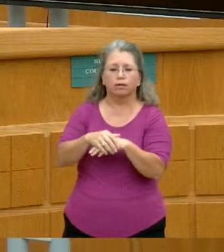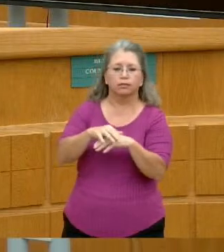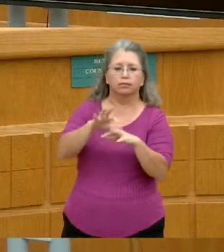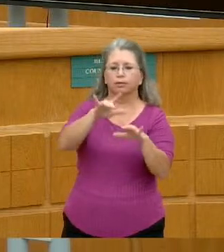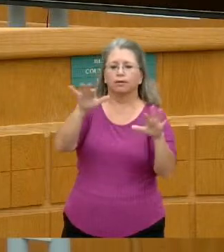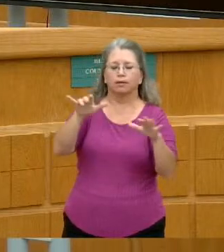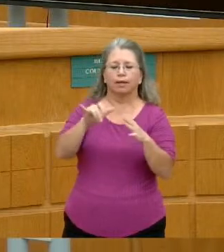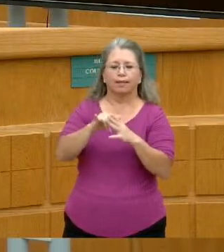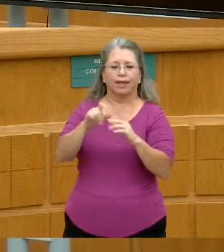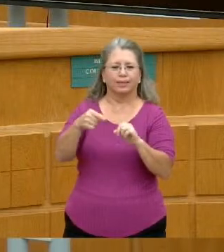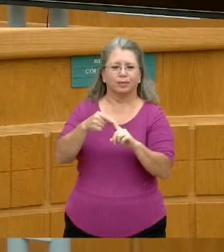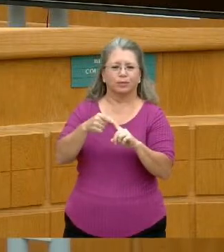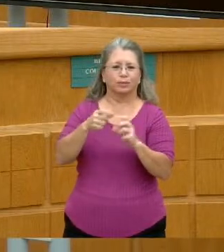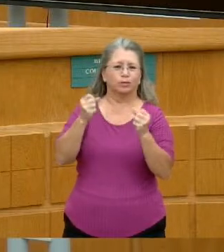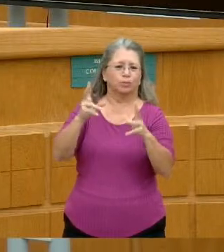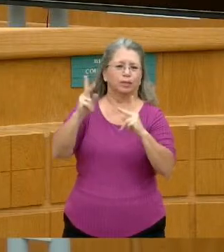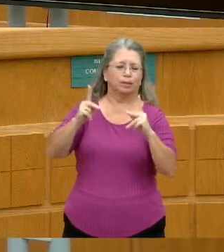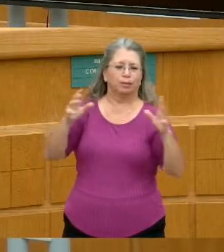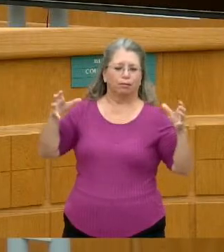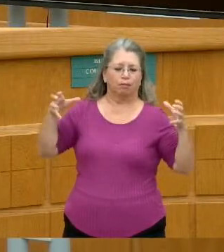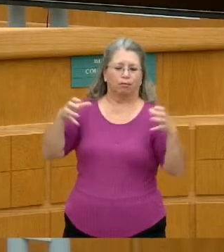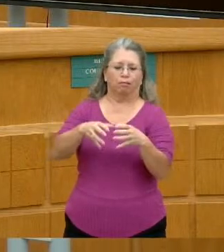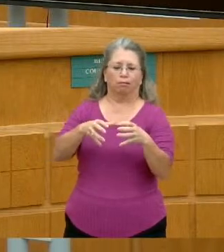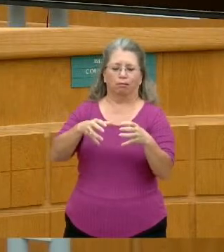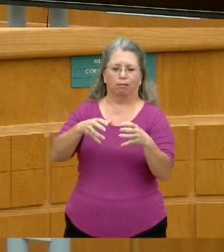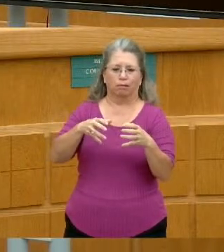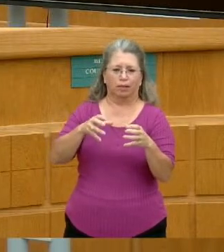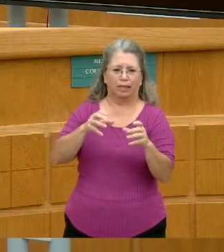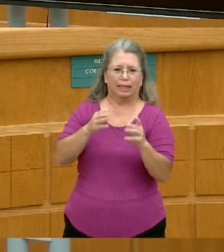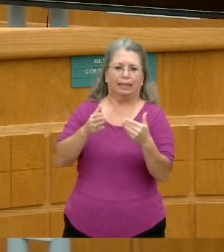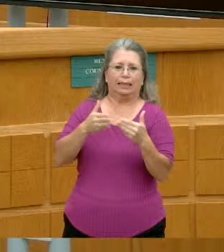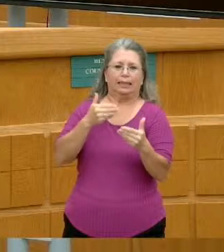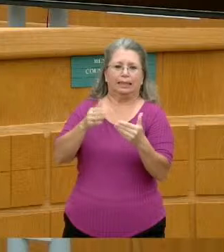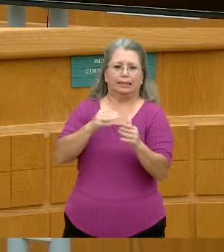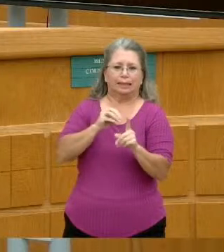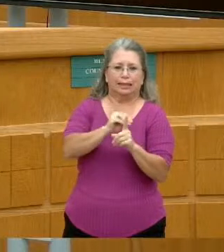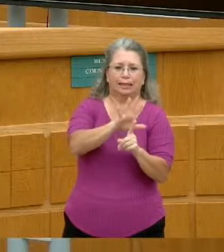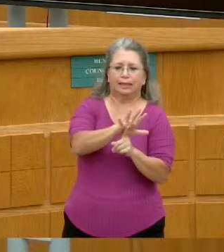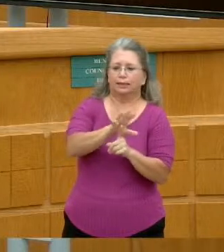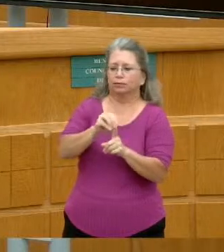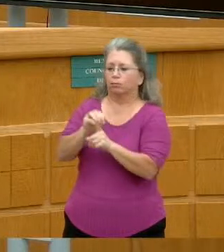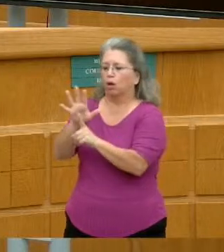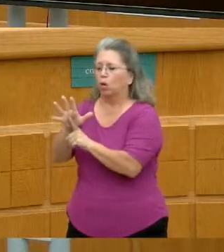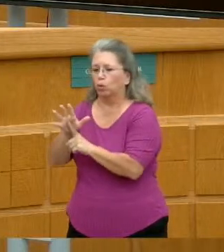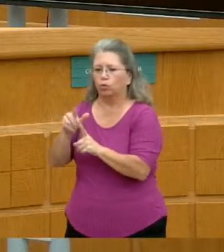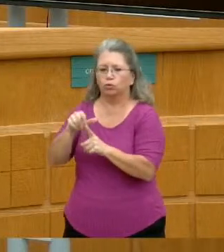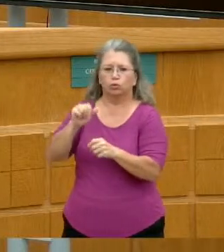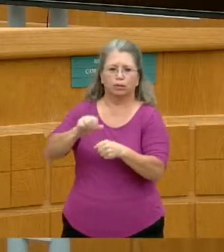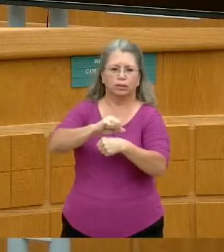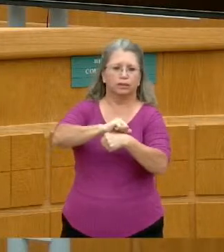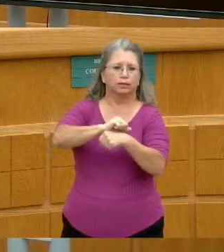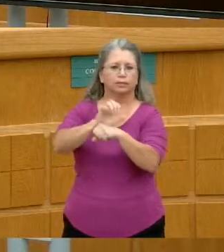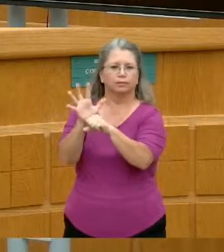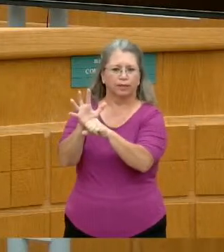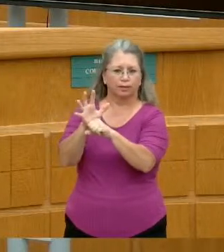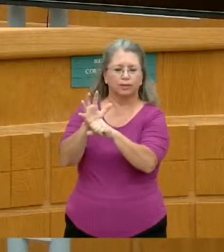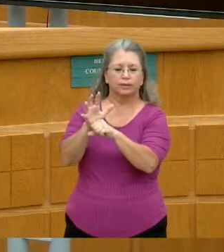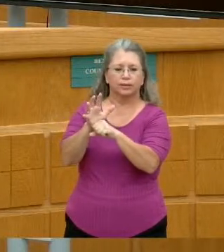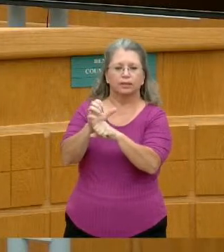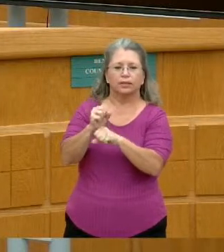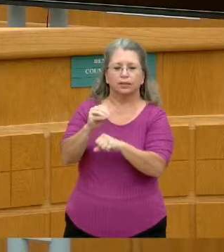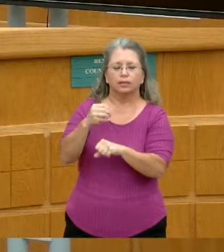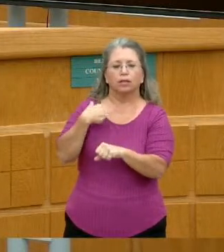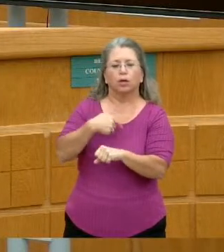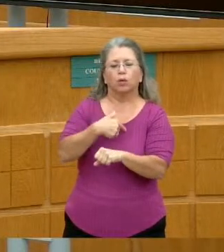gatherings come in and the exposure to COVID have been taking place. And so we really just have to